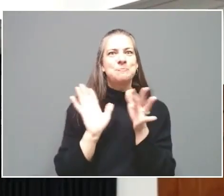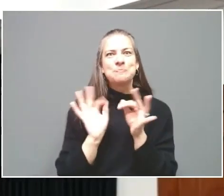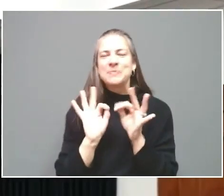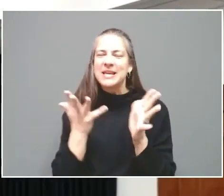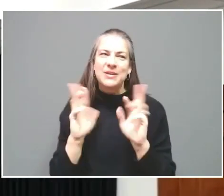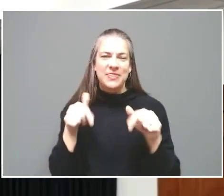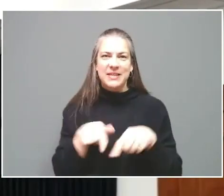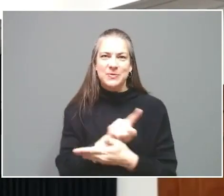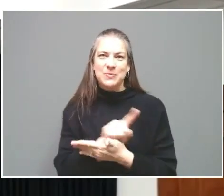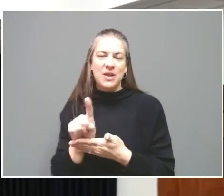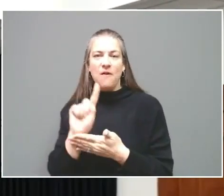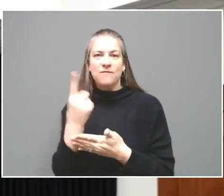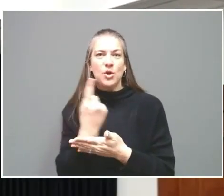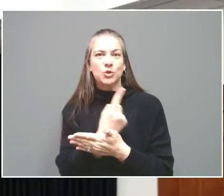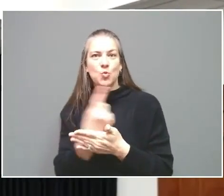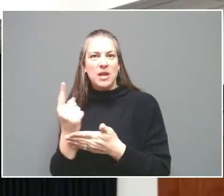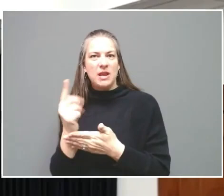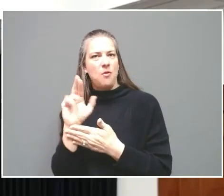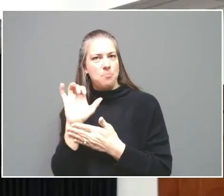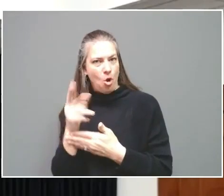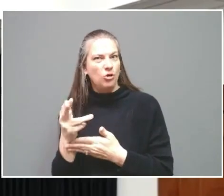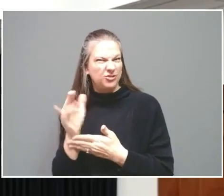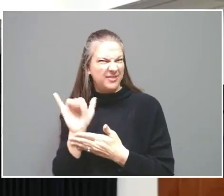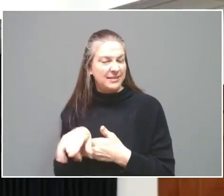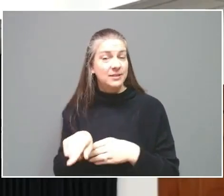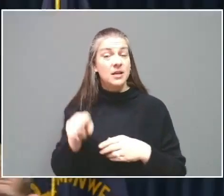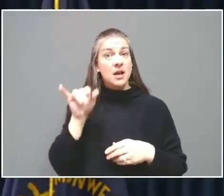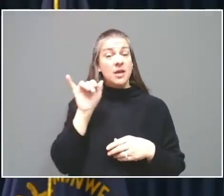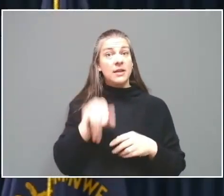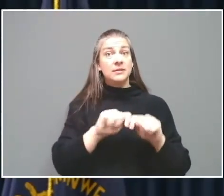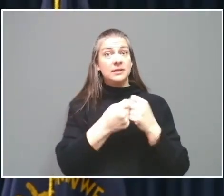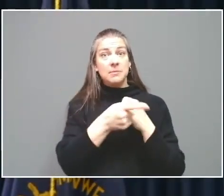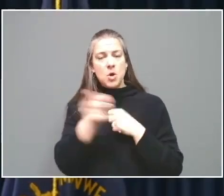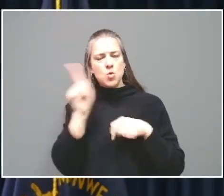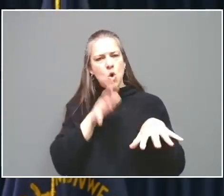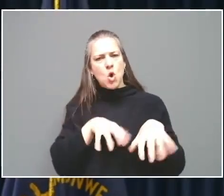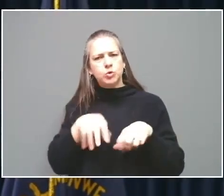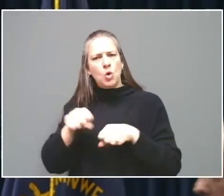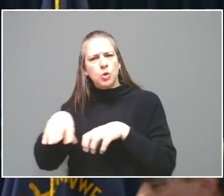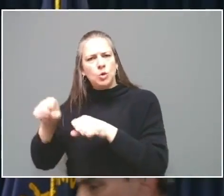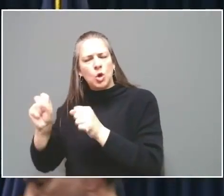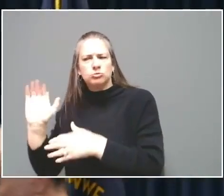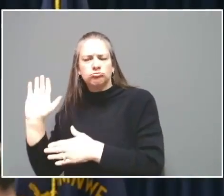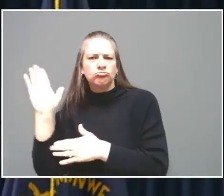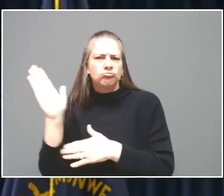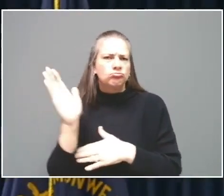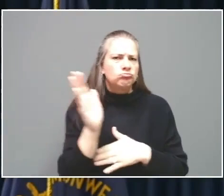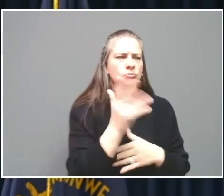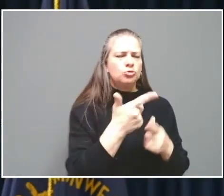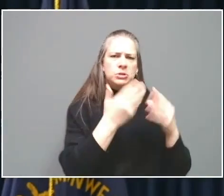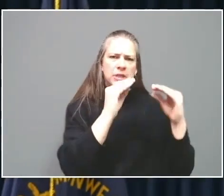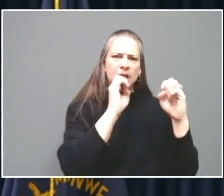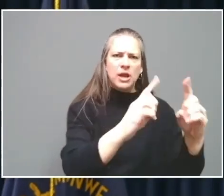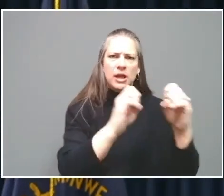of March. During this time, these teams will host several events to help educate more Kentuckians on the preparations they can take when facing